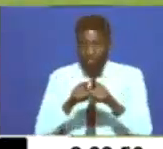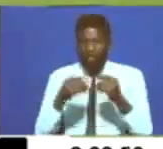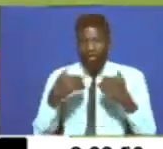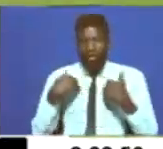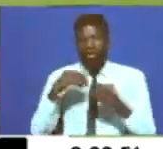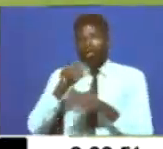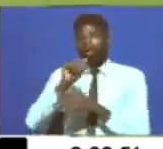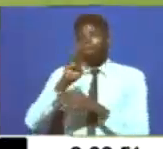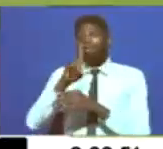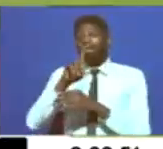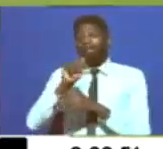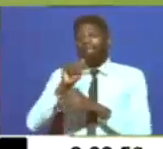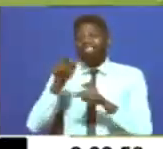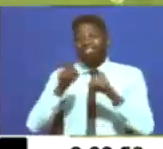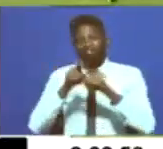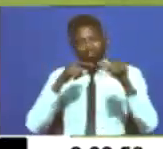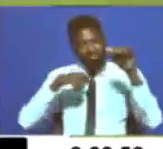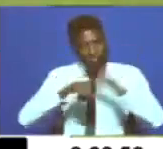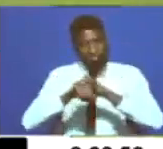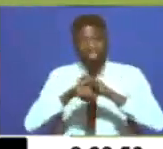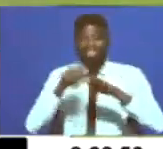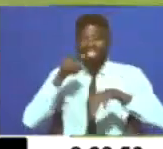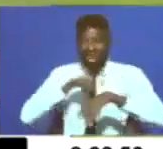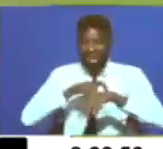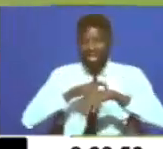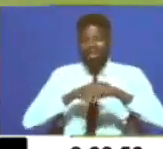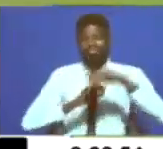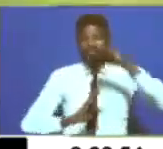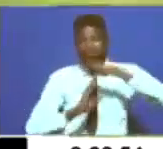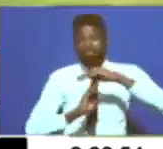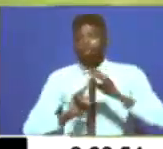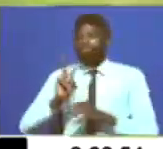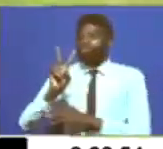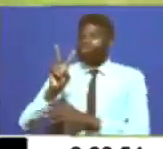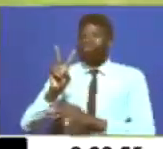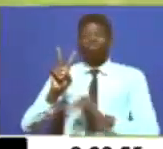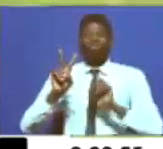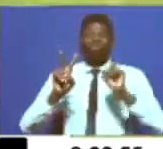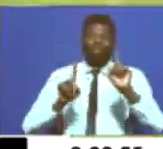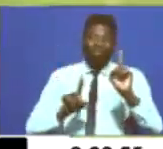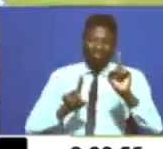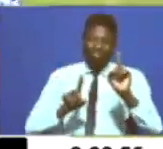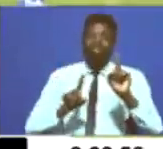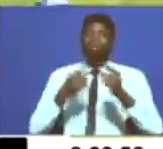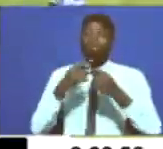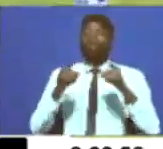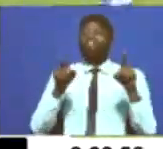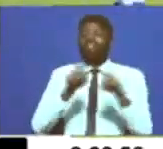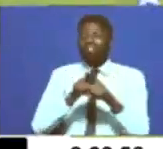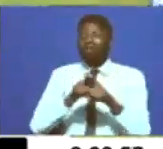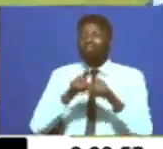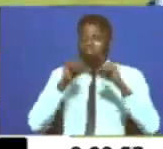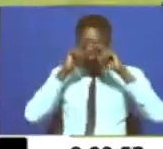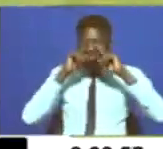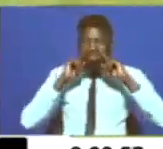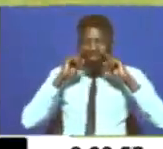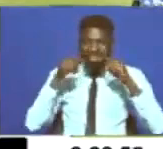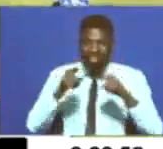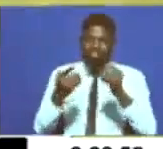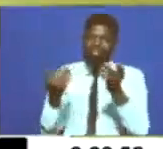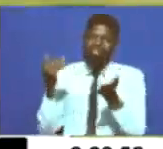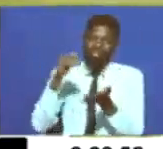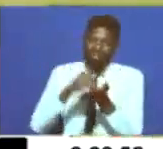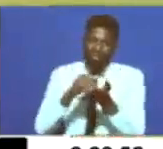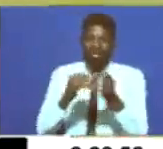Bandari's lead as the match went into the break 2-1 in favour of a coastal side. However, AFC Leopards again leveled in the 82nd